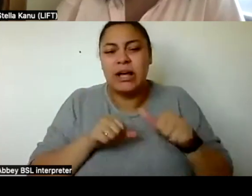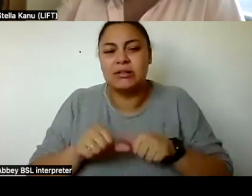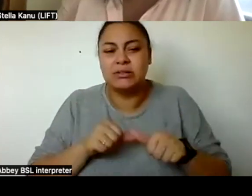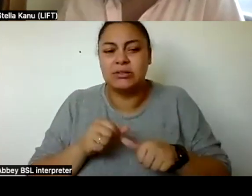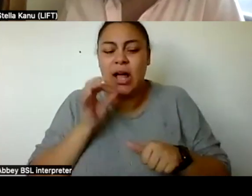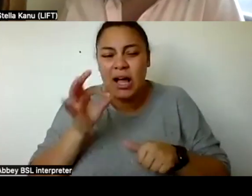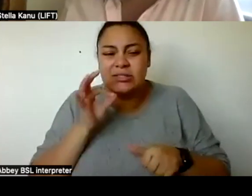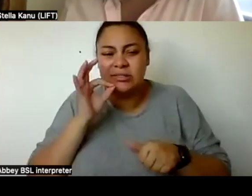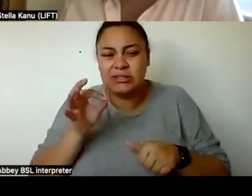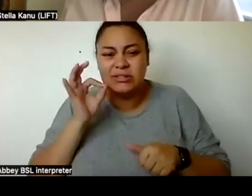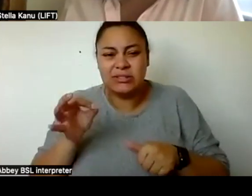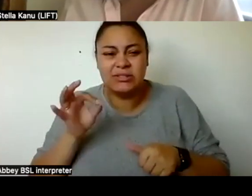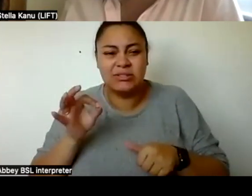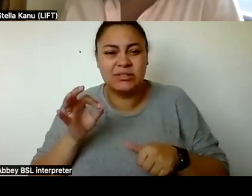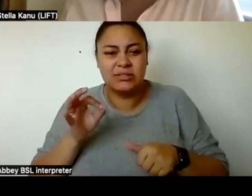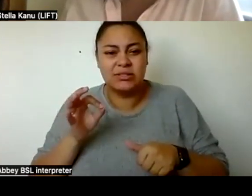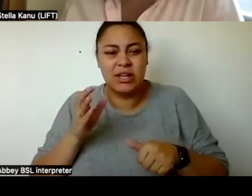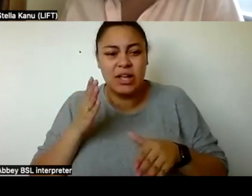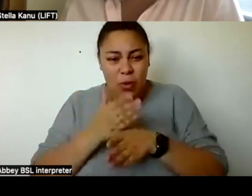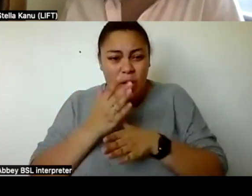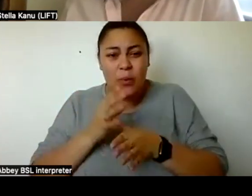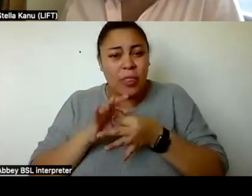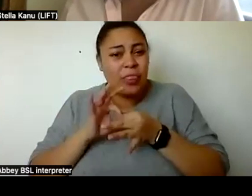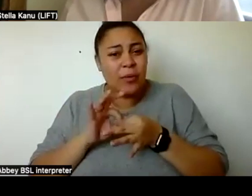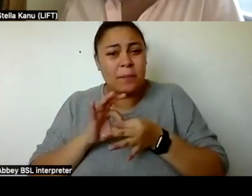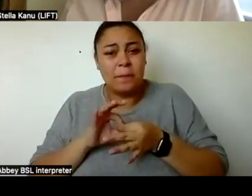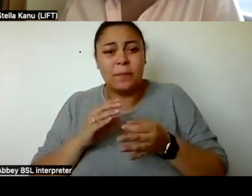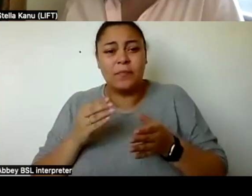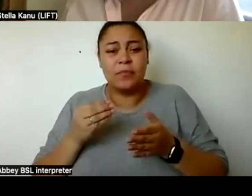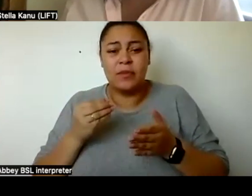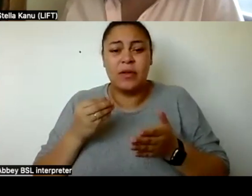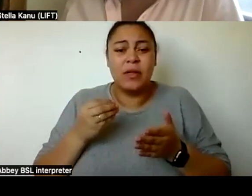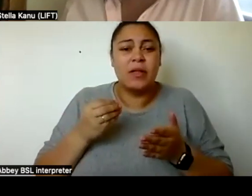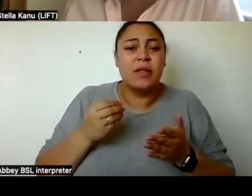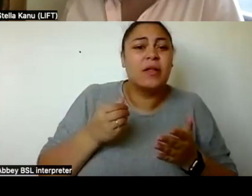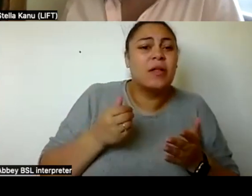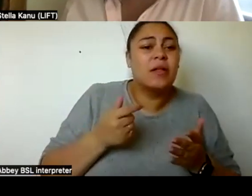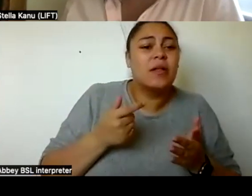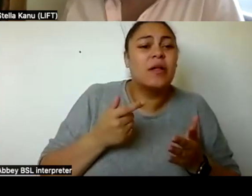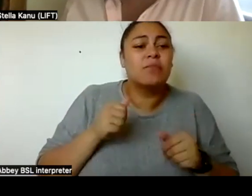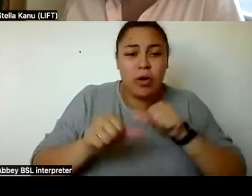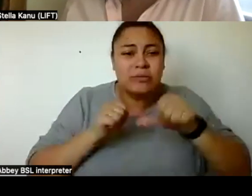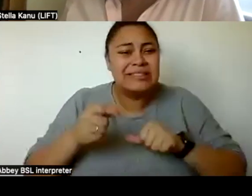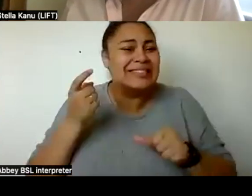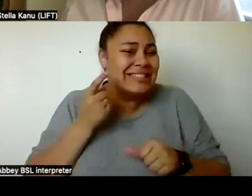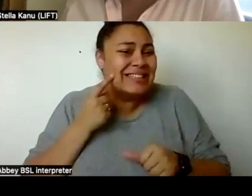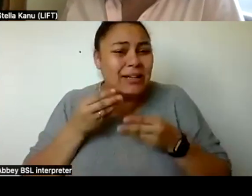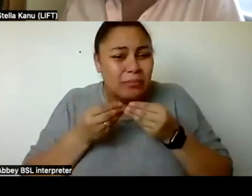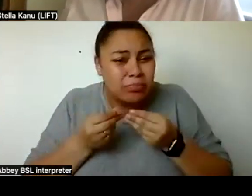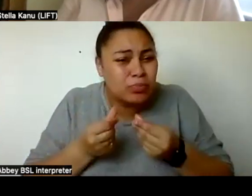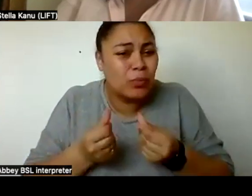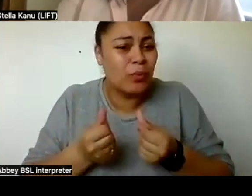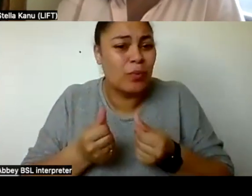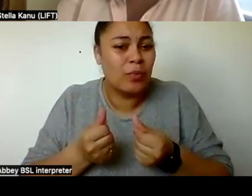people and to work with them to make sure that the process is as easy as possible when it is quite a difficult process and a very stressful